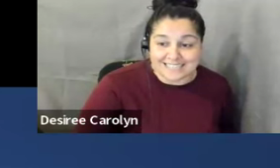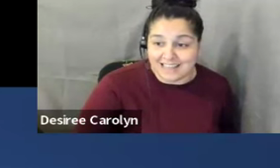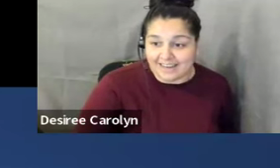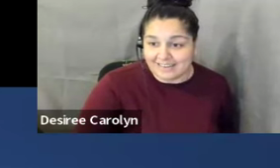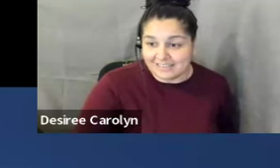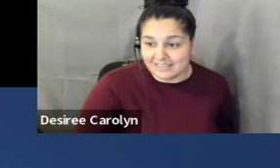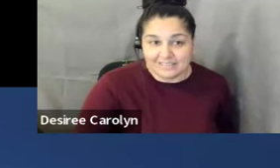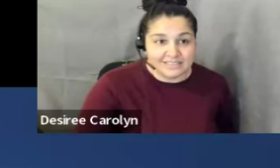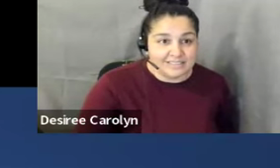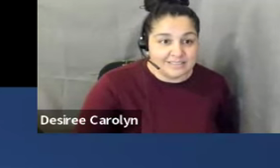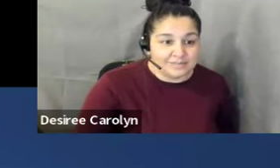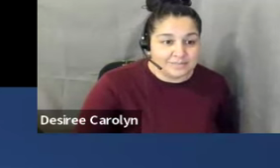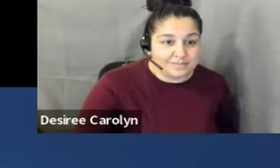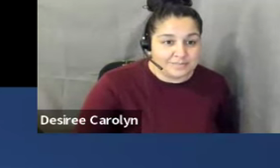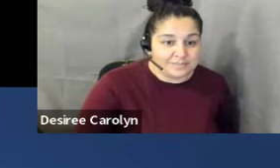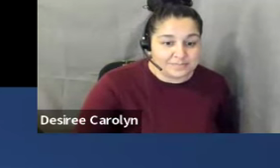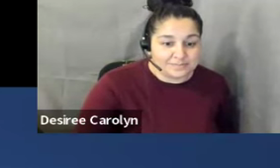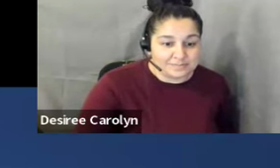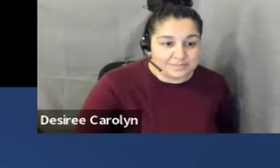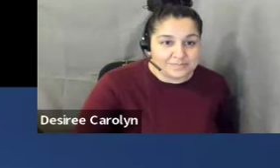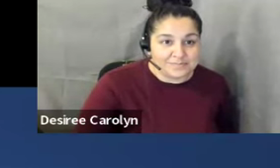on to the next slide?